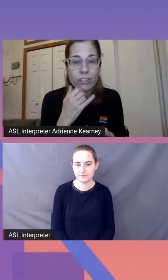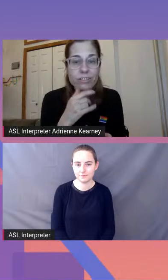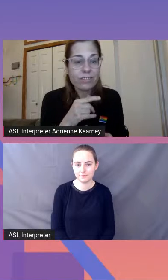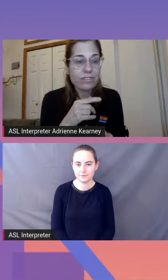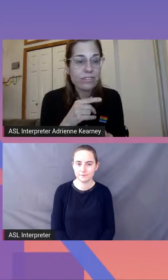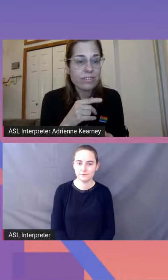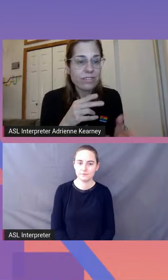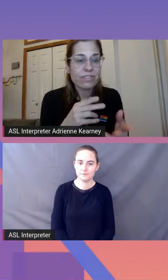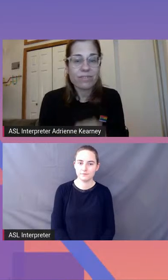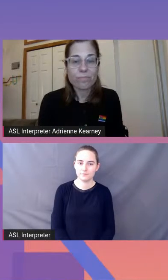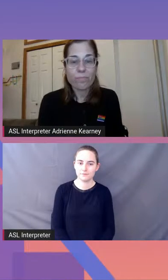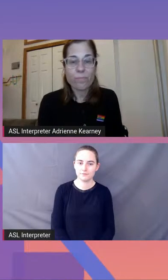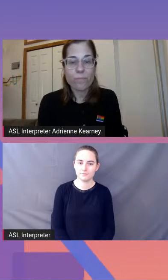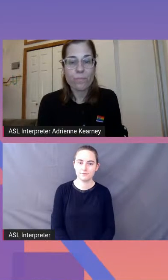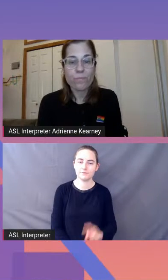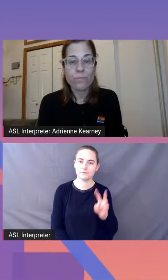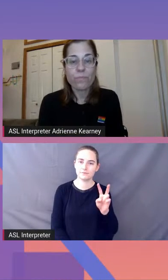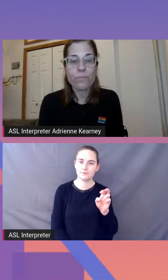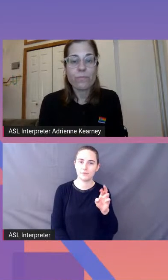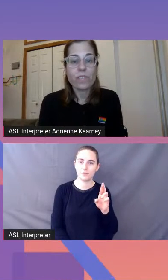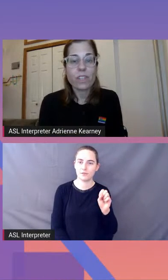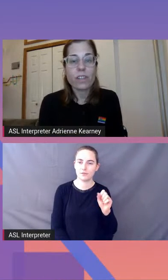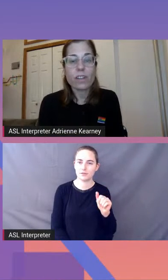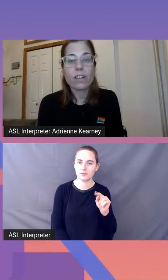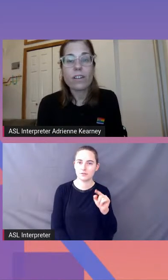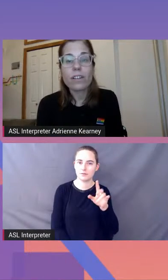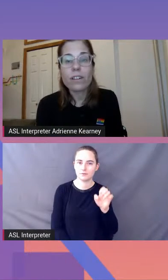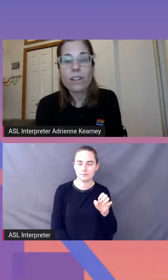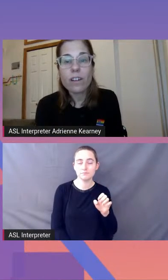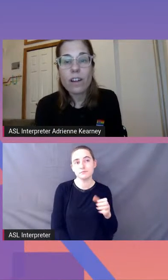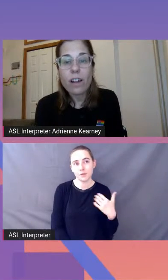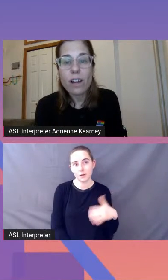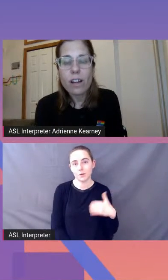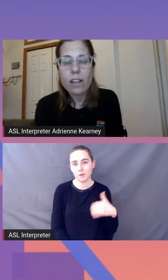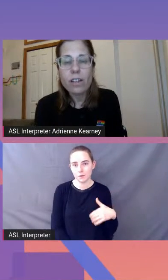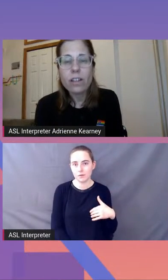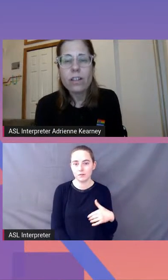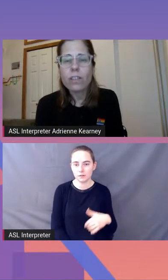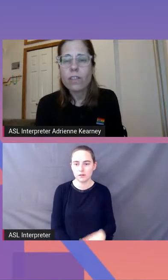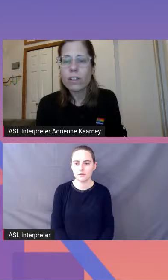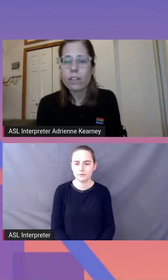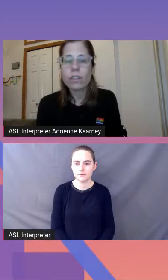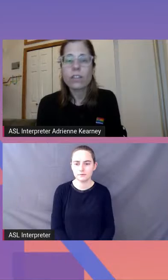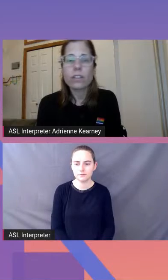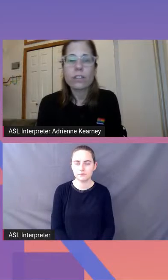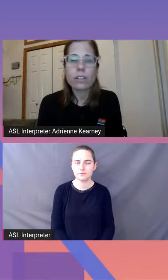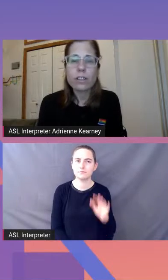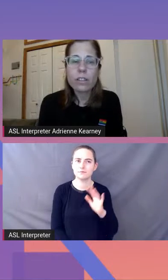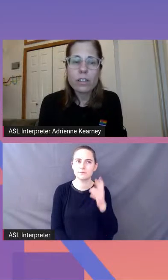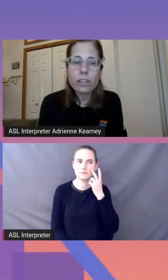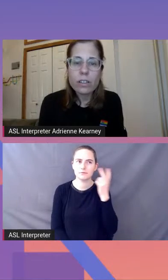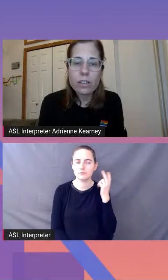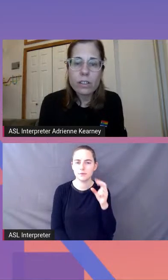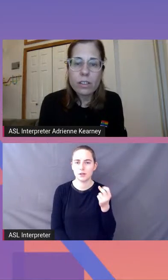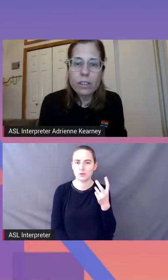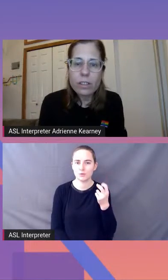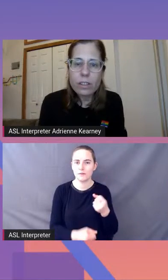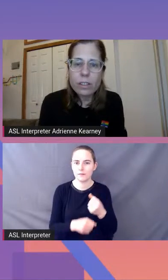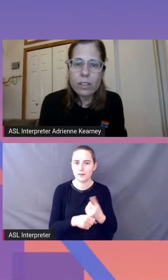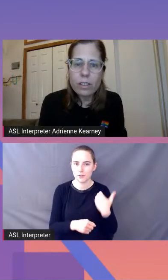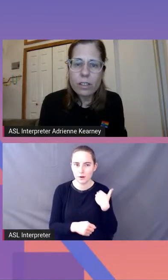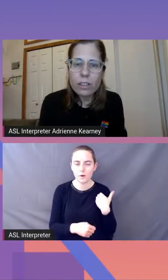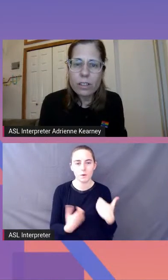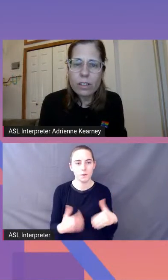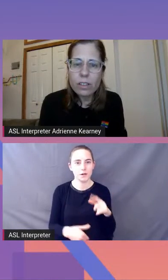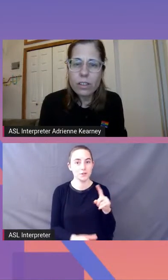Open mic changed my life. Probably it was 12 years ago, and that's funny. Sully Net was at that open mic, literally